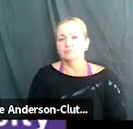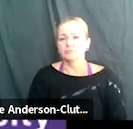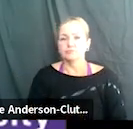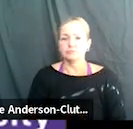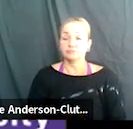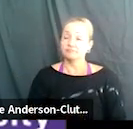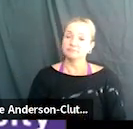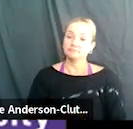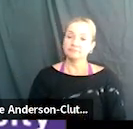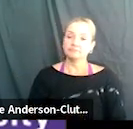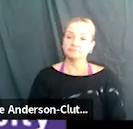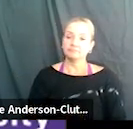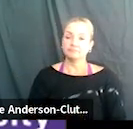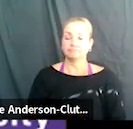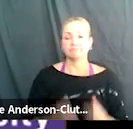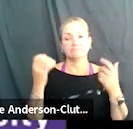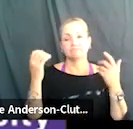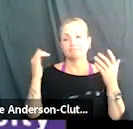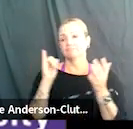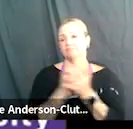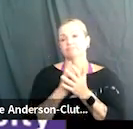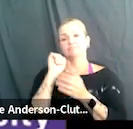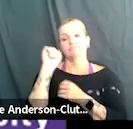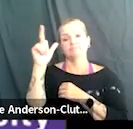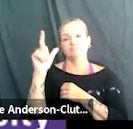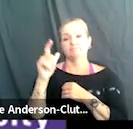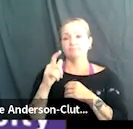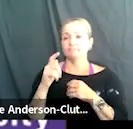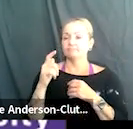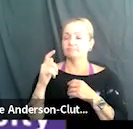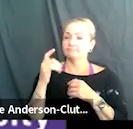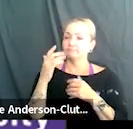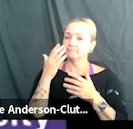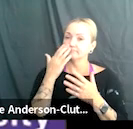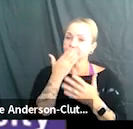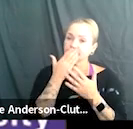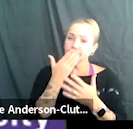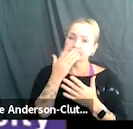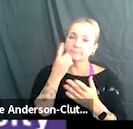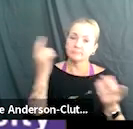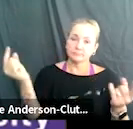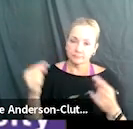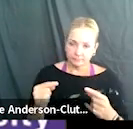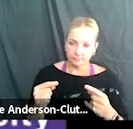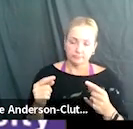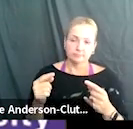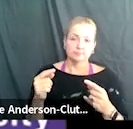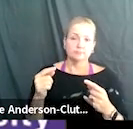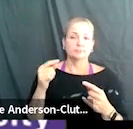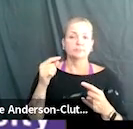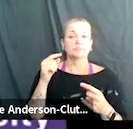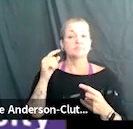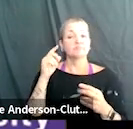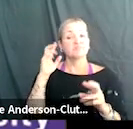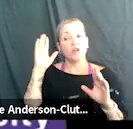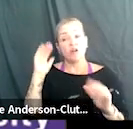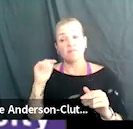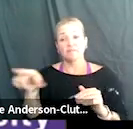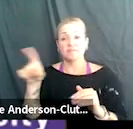that's it. So thank you everybody for attending. It's been really helpful for me just in thinking about patients. I hope it was of interest to everybody else. And we will